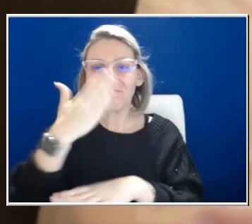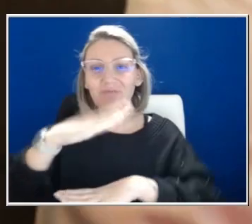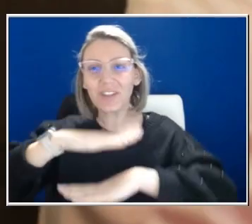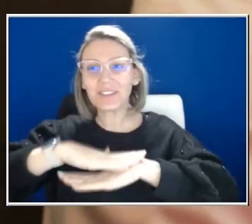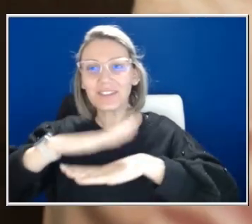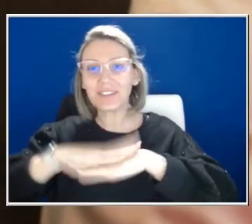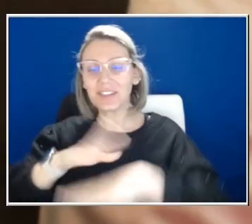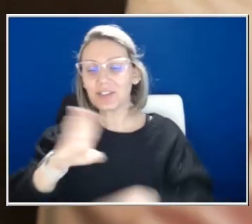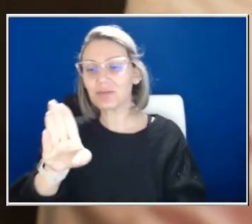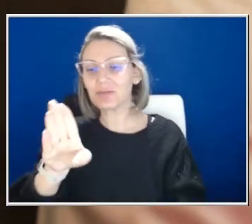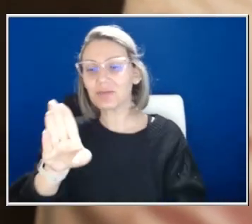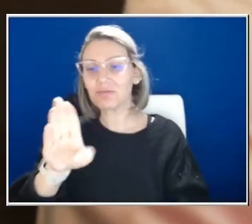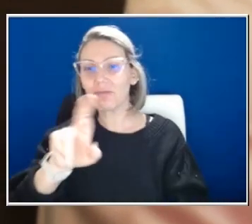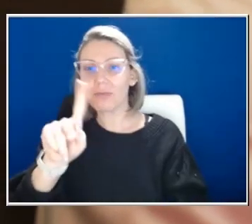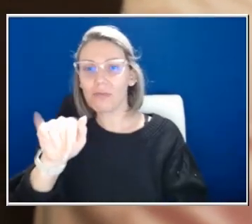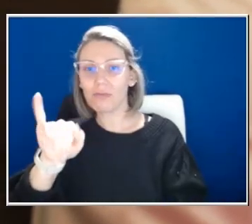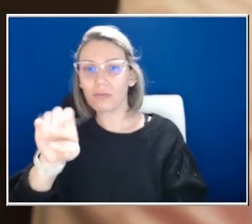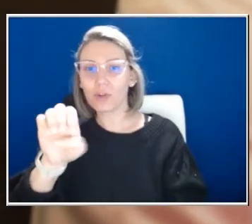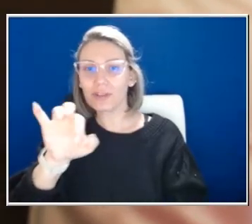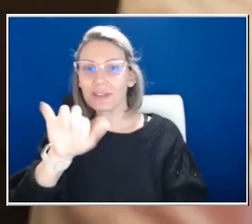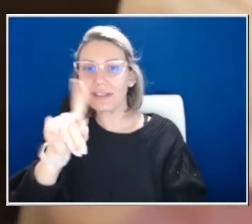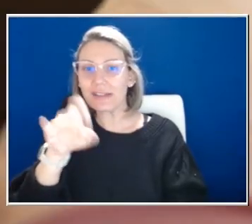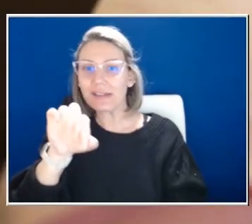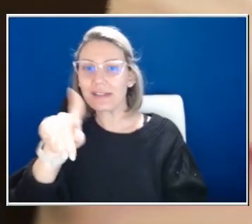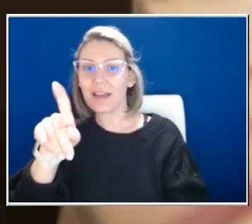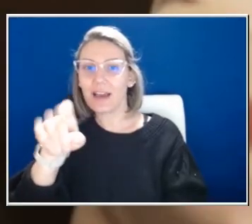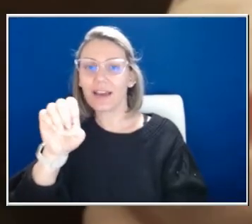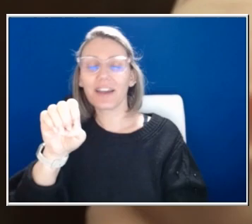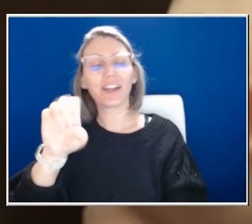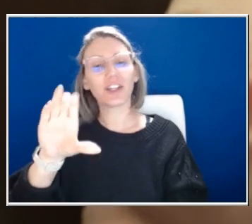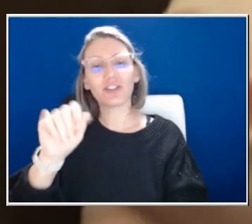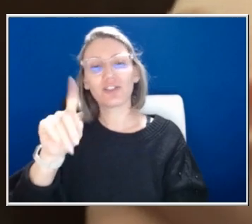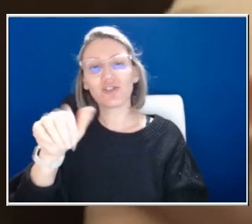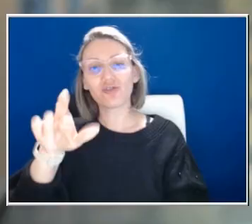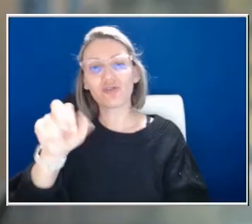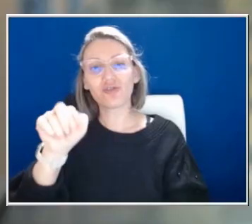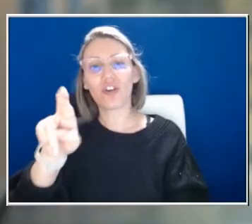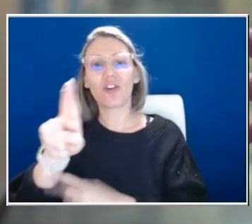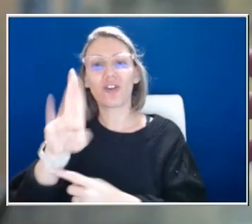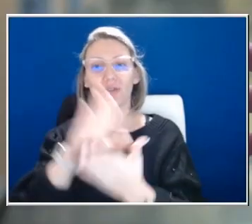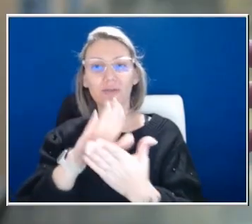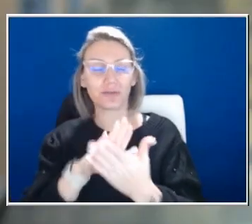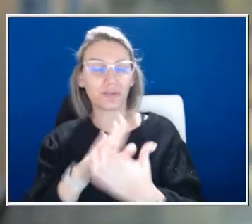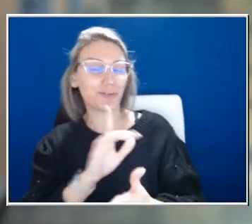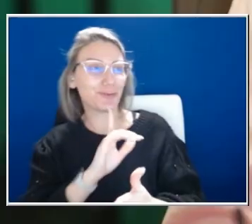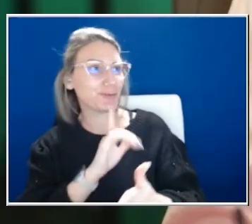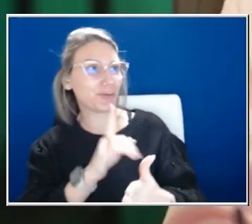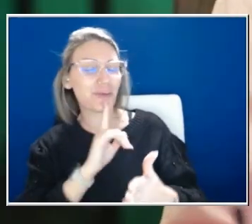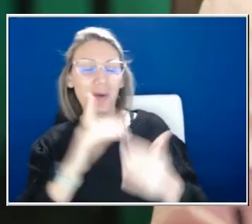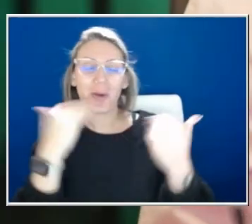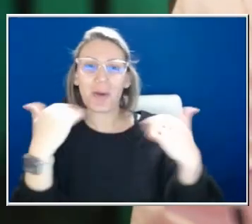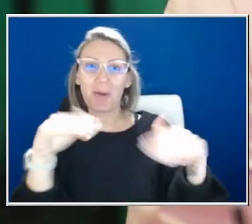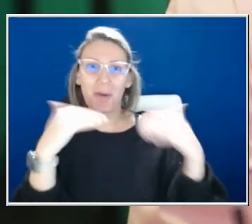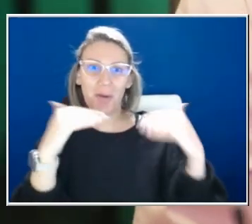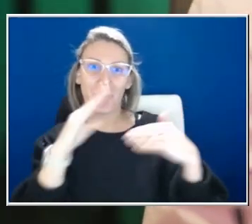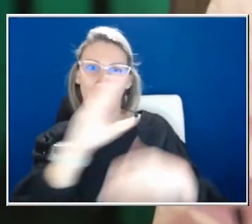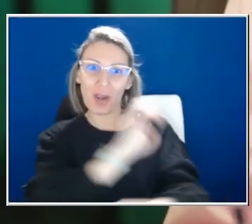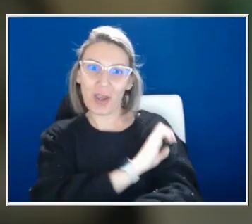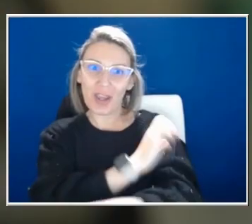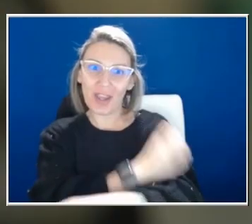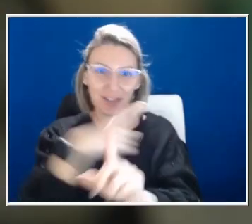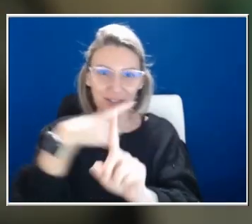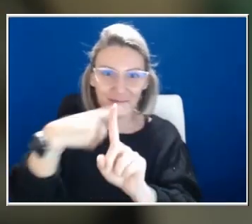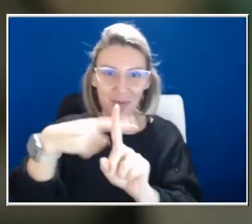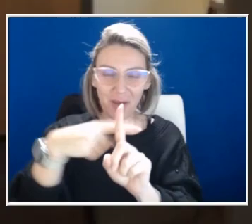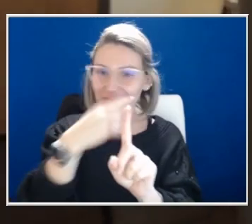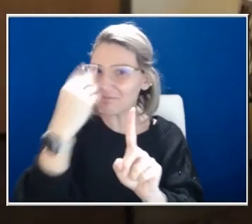Thank you for calling Brookside Charter. This is Ms. Irvin. How can I help you today? She truly sets the tone. The energy is positive. She always has a beautiful smile on her face.